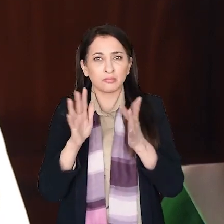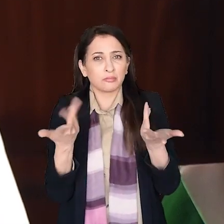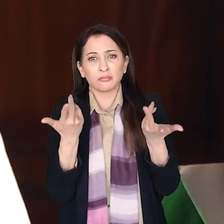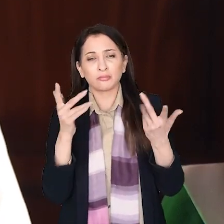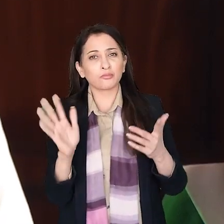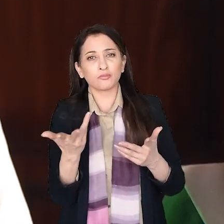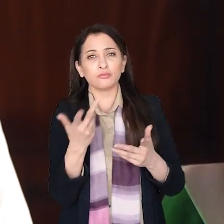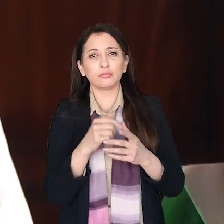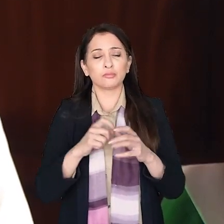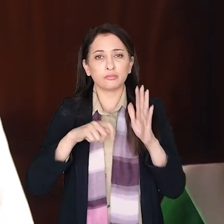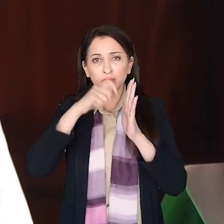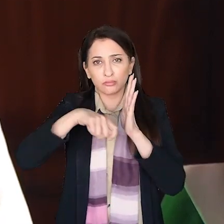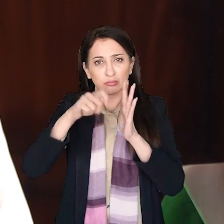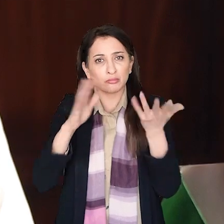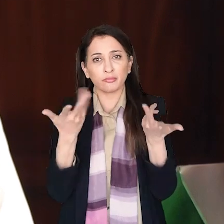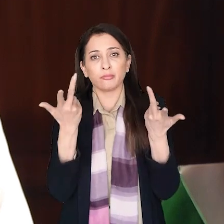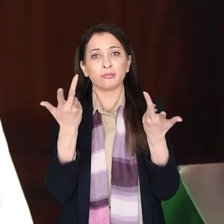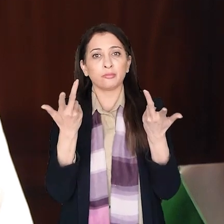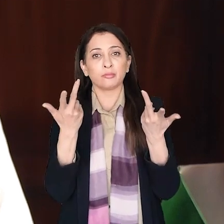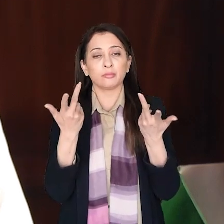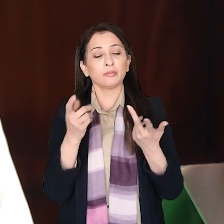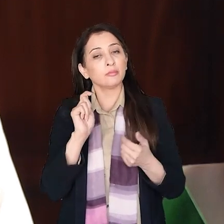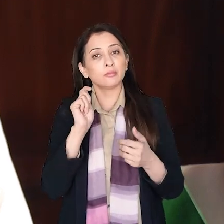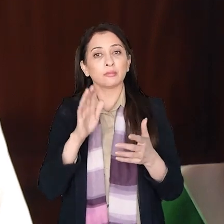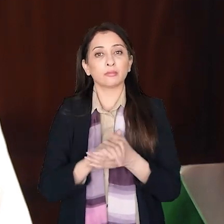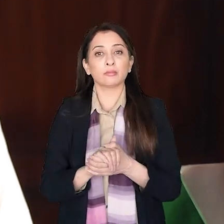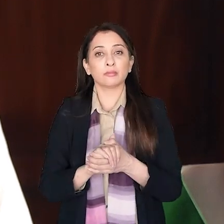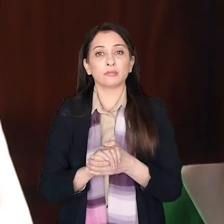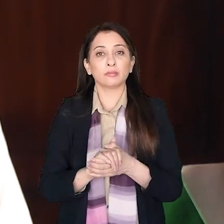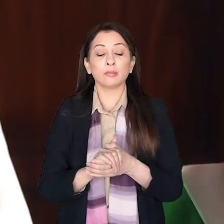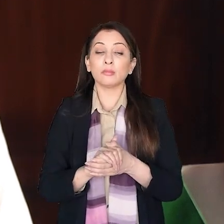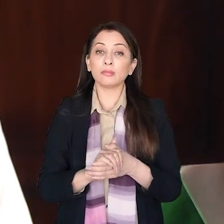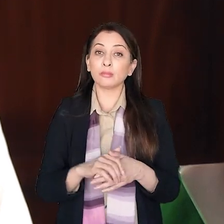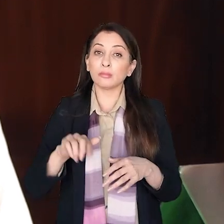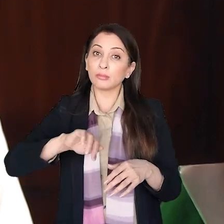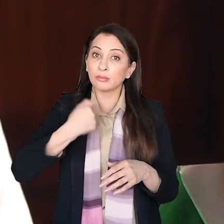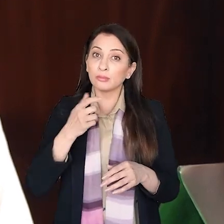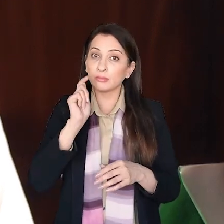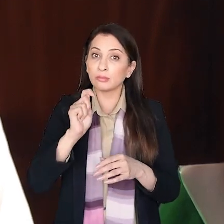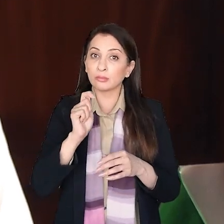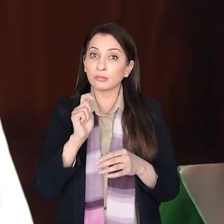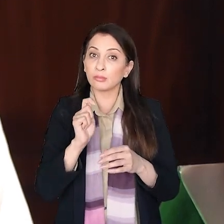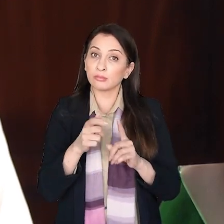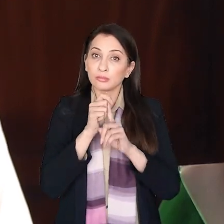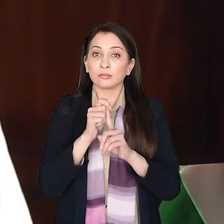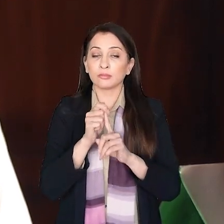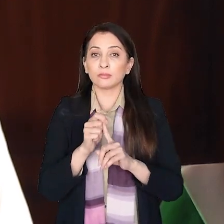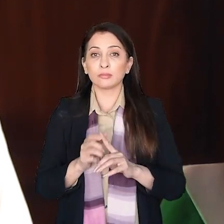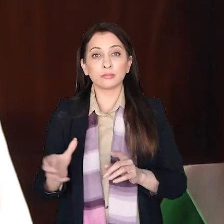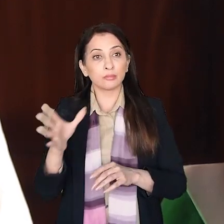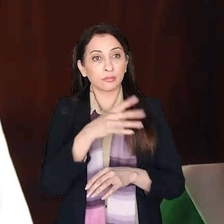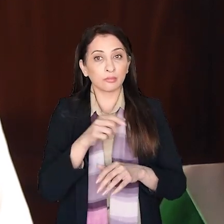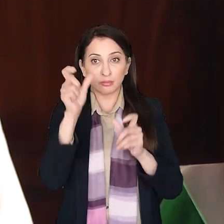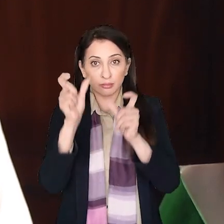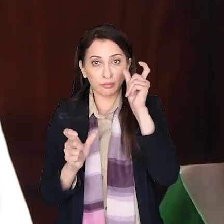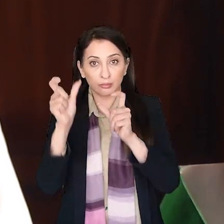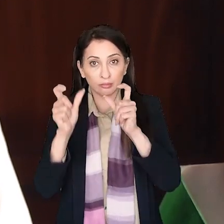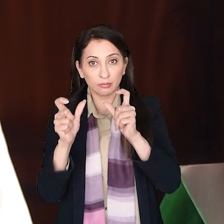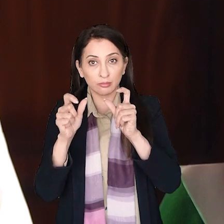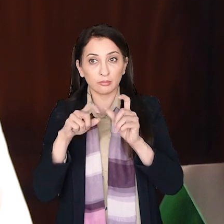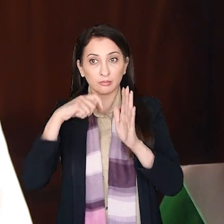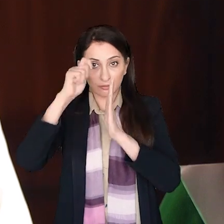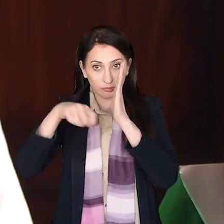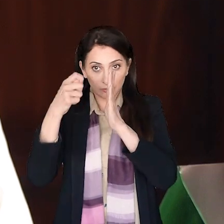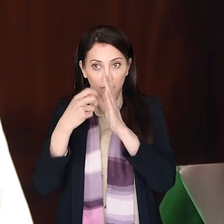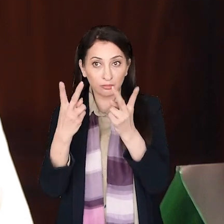that's a call center, whatever it is, you too can play your part. And I believe each and every single one watching